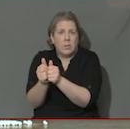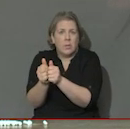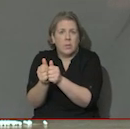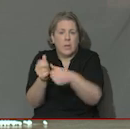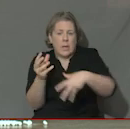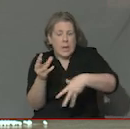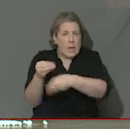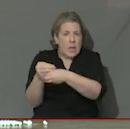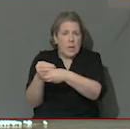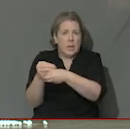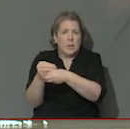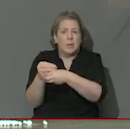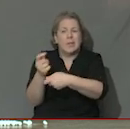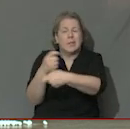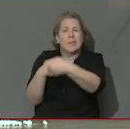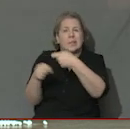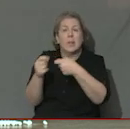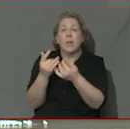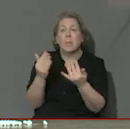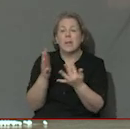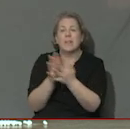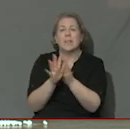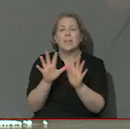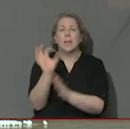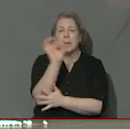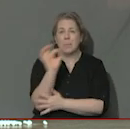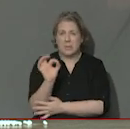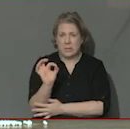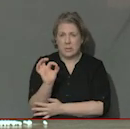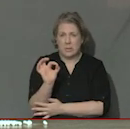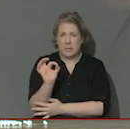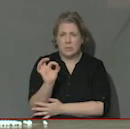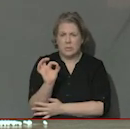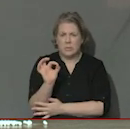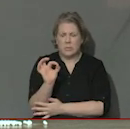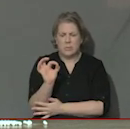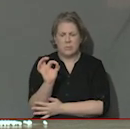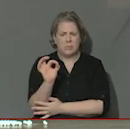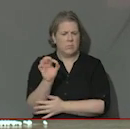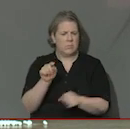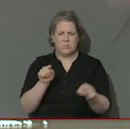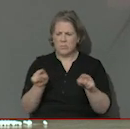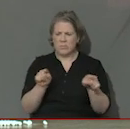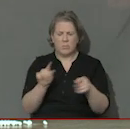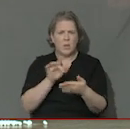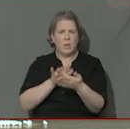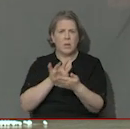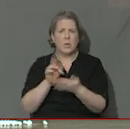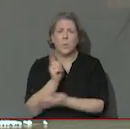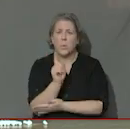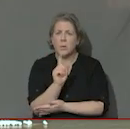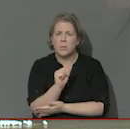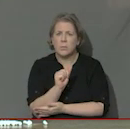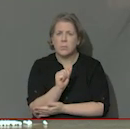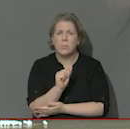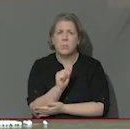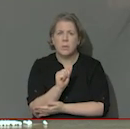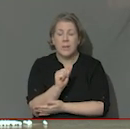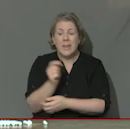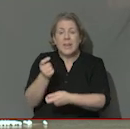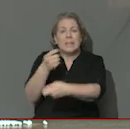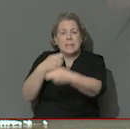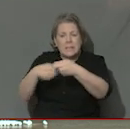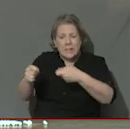sold at 10% below cost price. Now what do we want to calculate? We want to calculate the